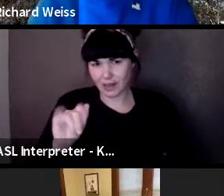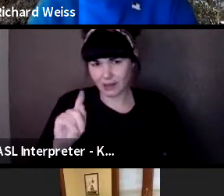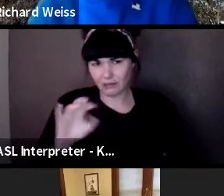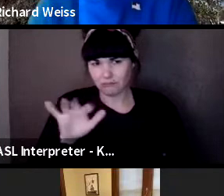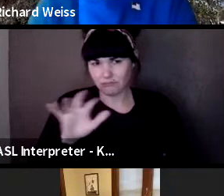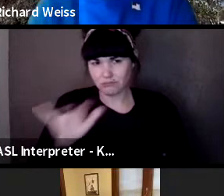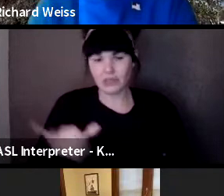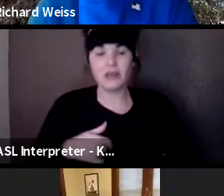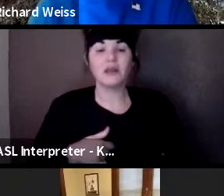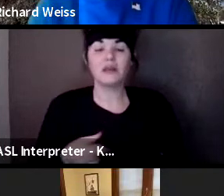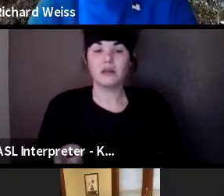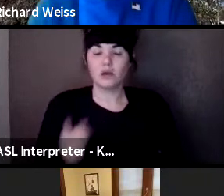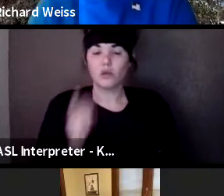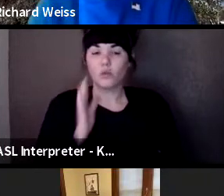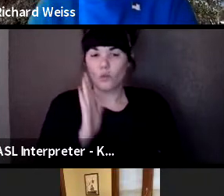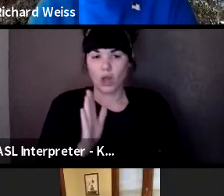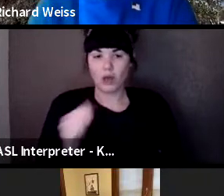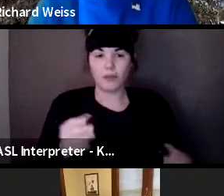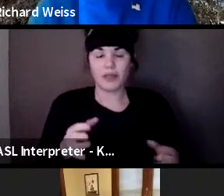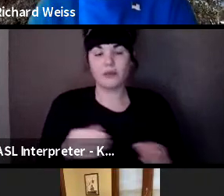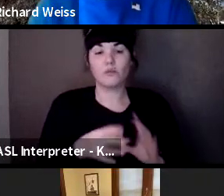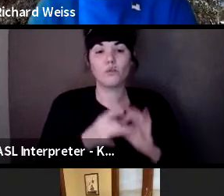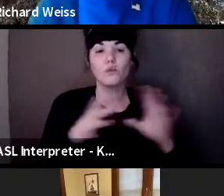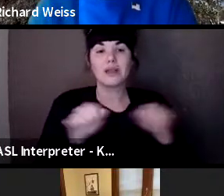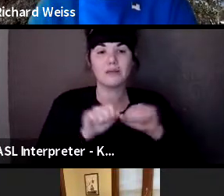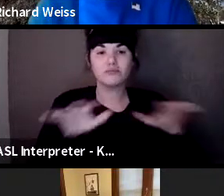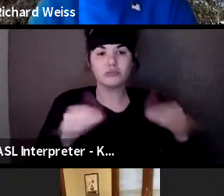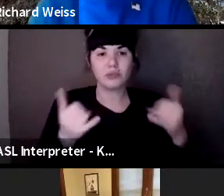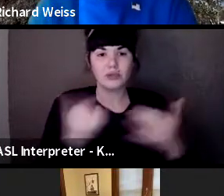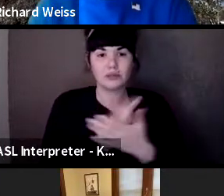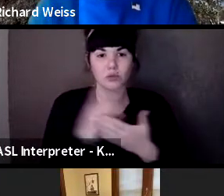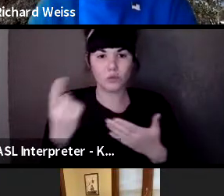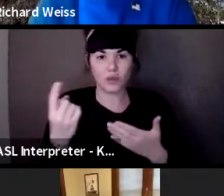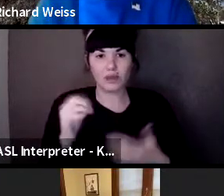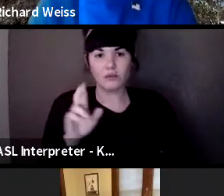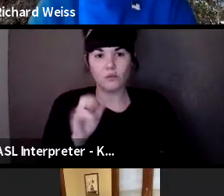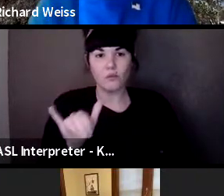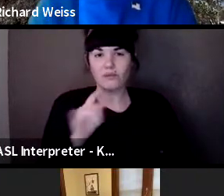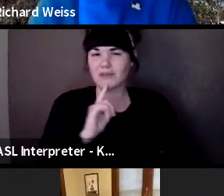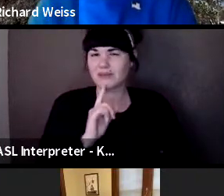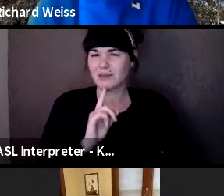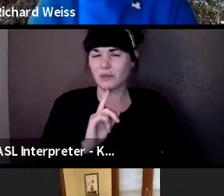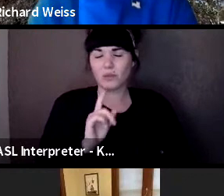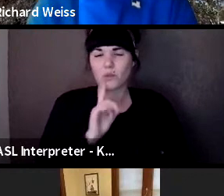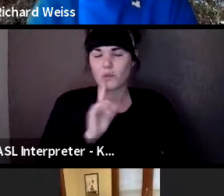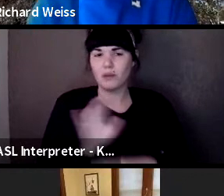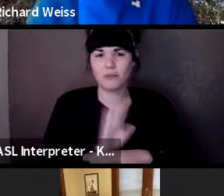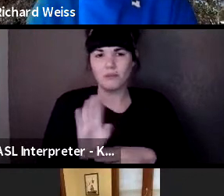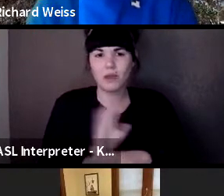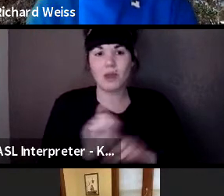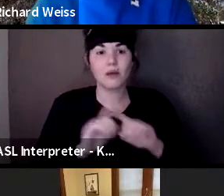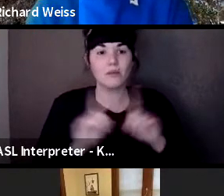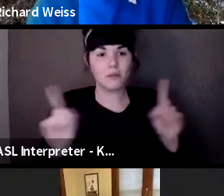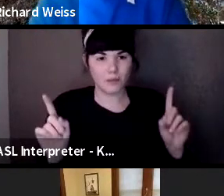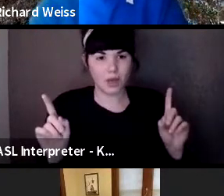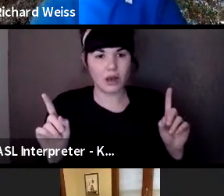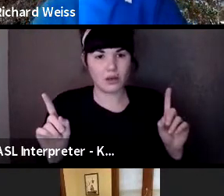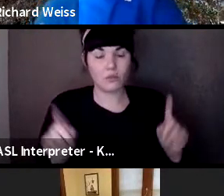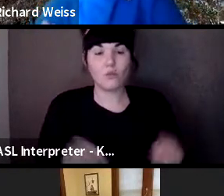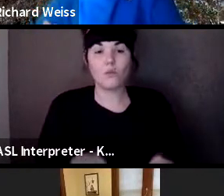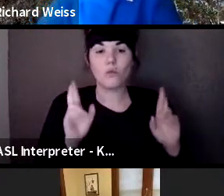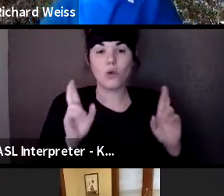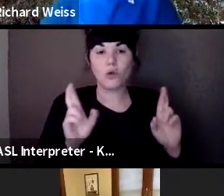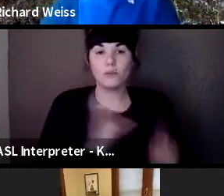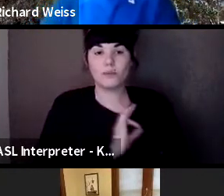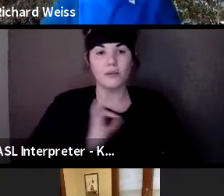not yet responded. But as soon as he does, then staff will also prepare the bidder evaluation document,